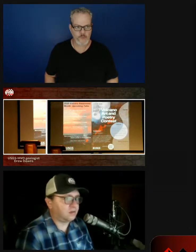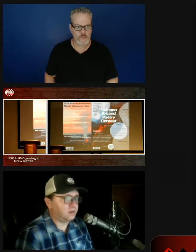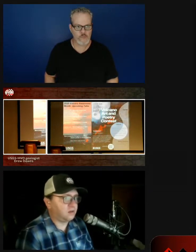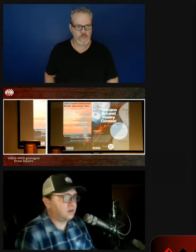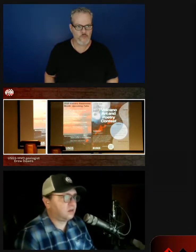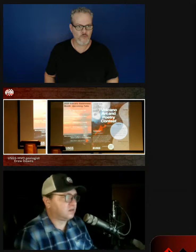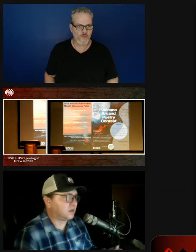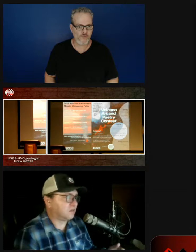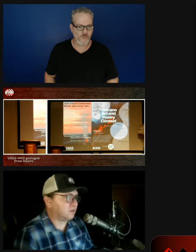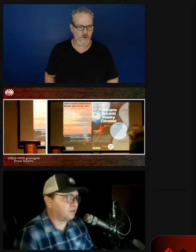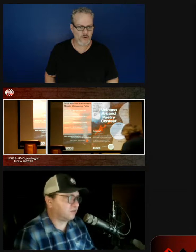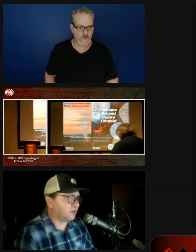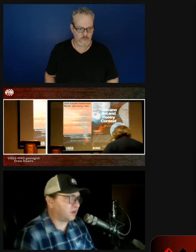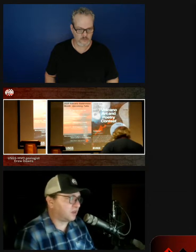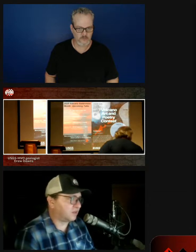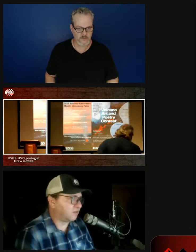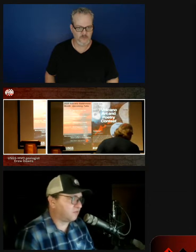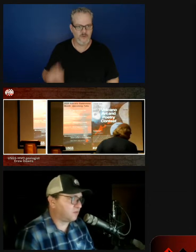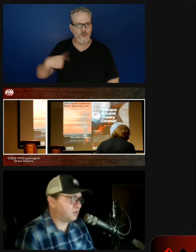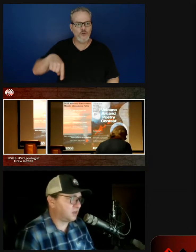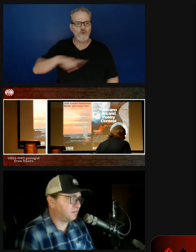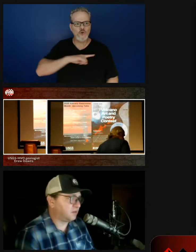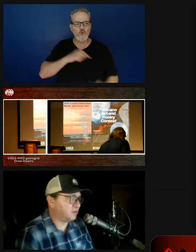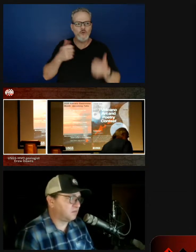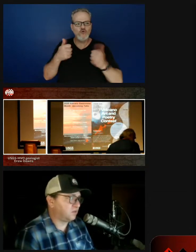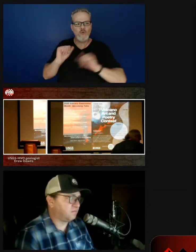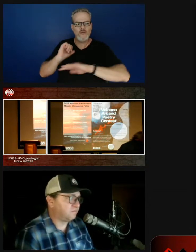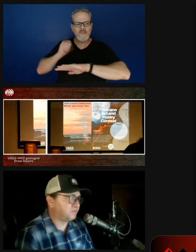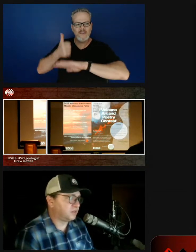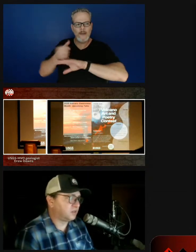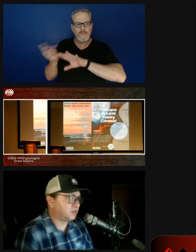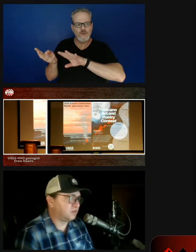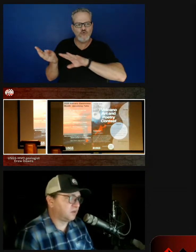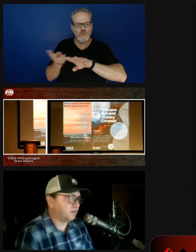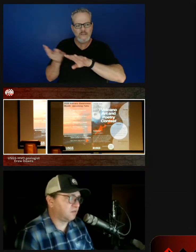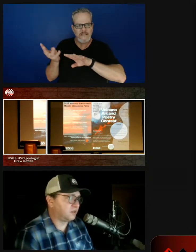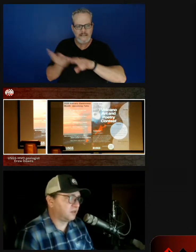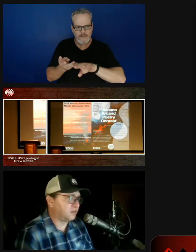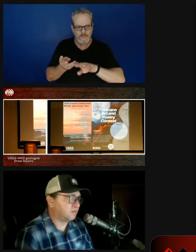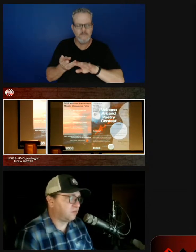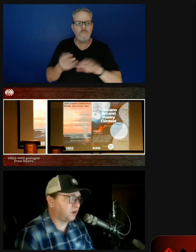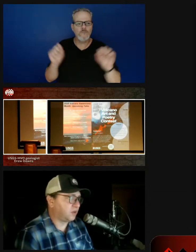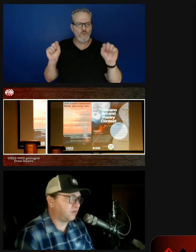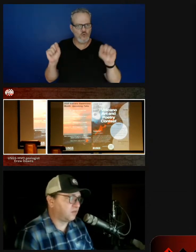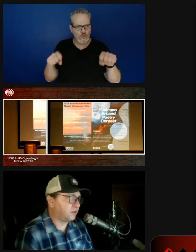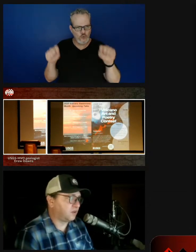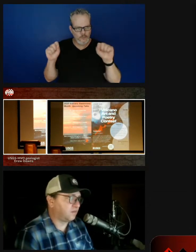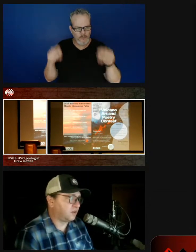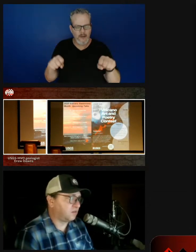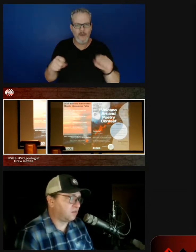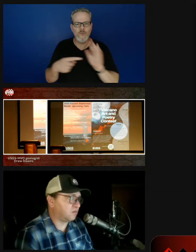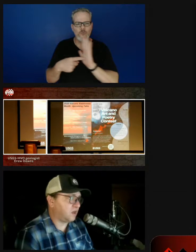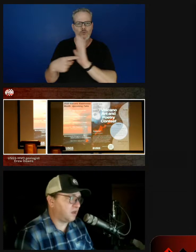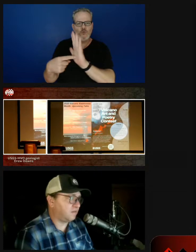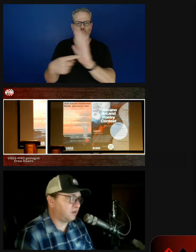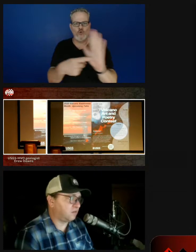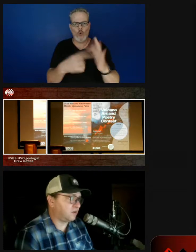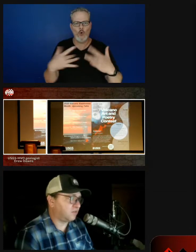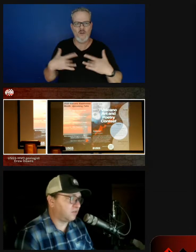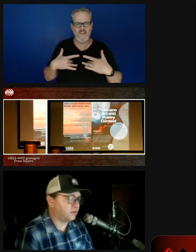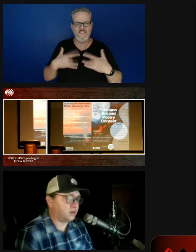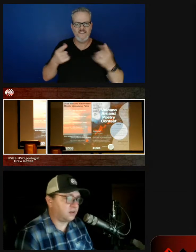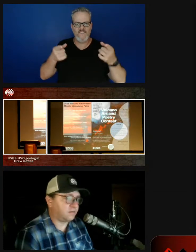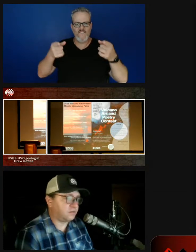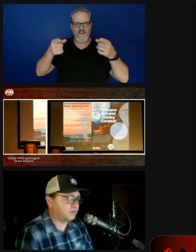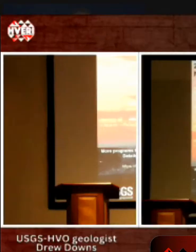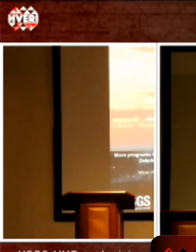Right. So yeah, we're just trying to get the stream set up at this point to be able to bring this event to you live and